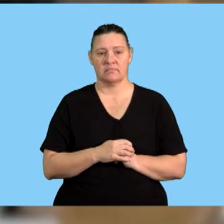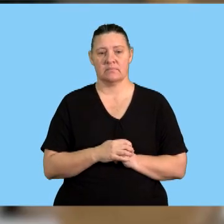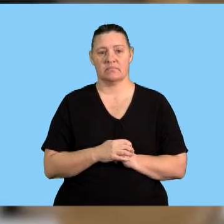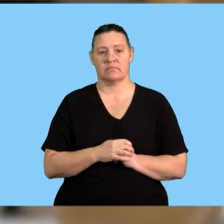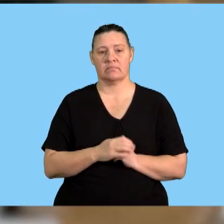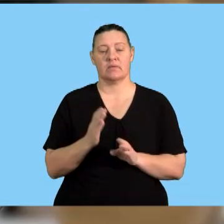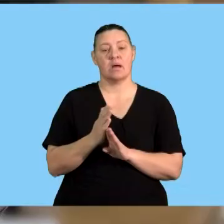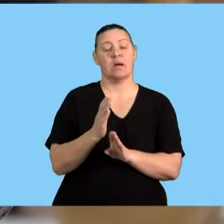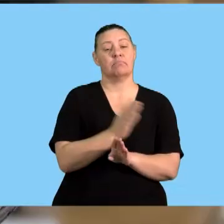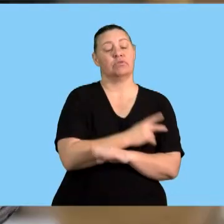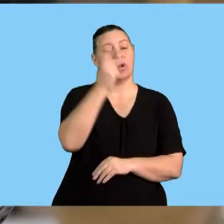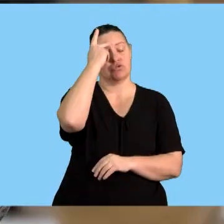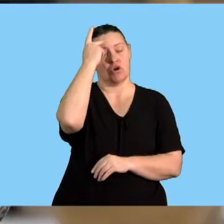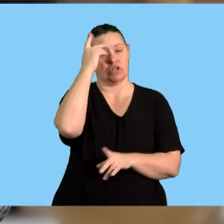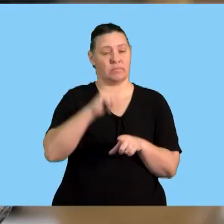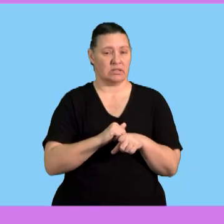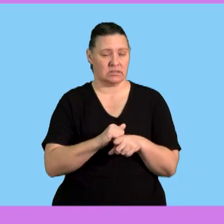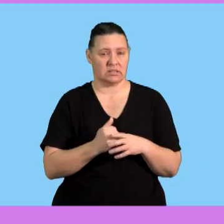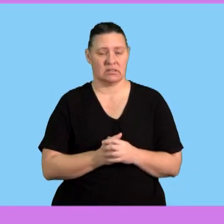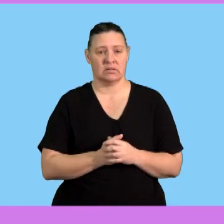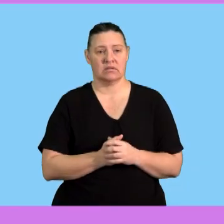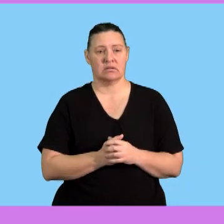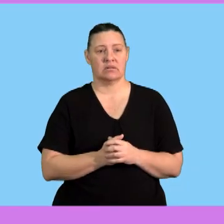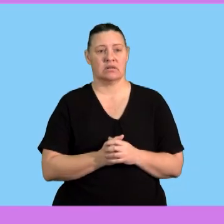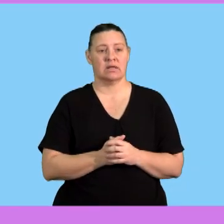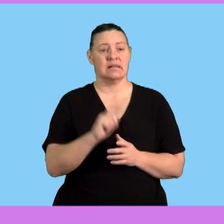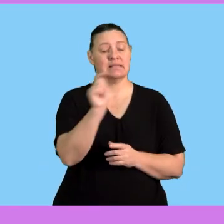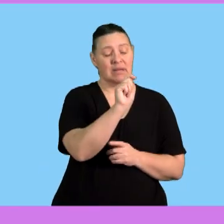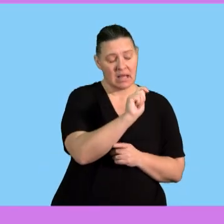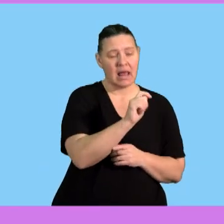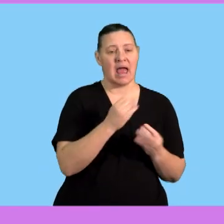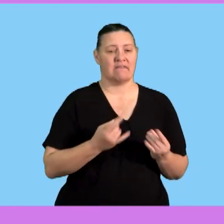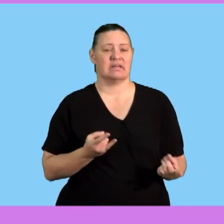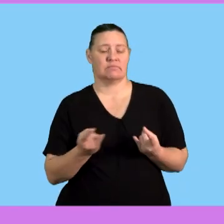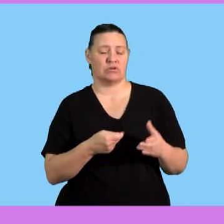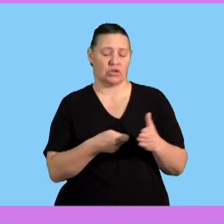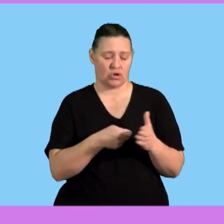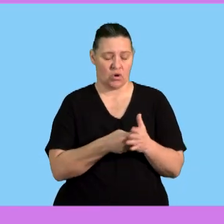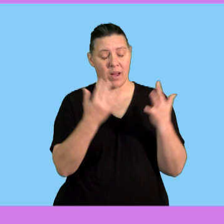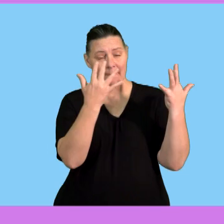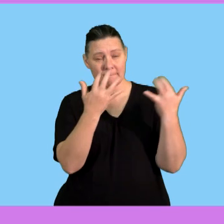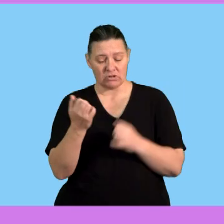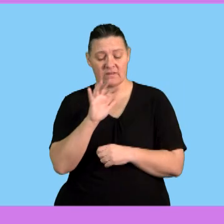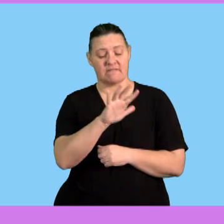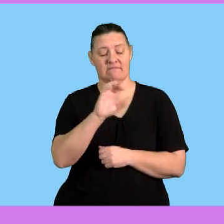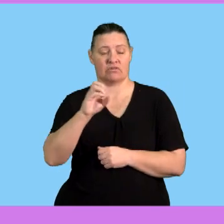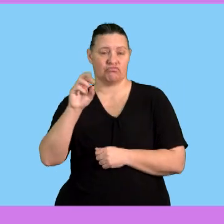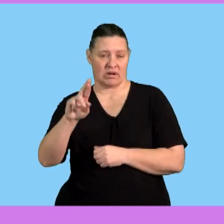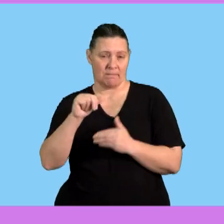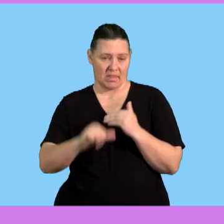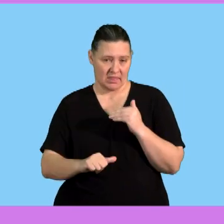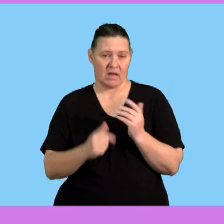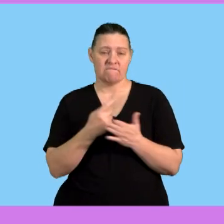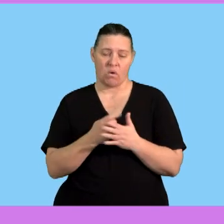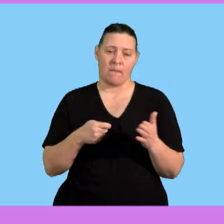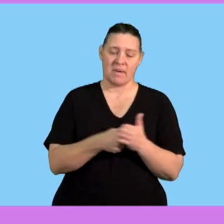The pre-knowledge practice, let's get to it. Timbikile owns a SPASA shop. She budgets 500 Rand per month